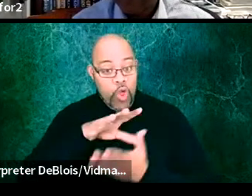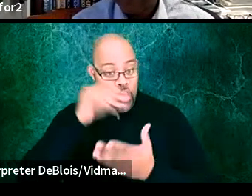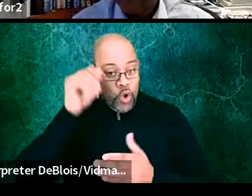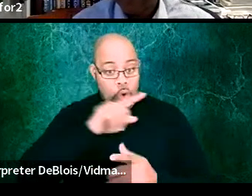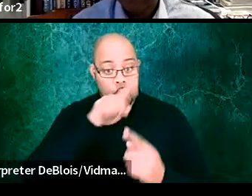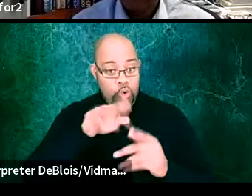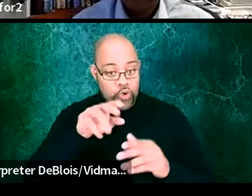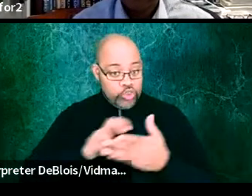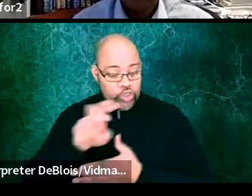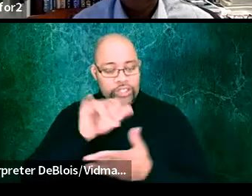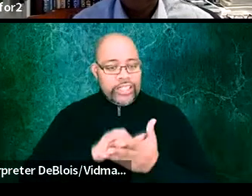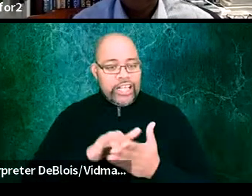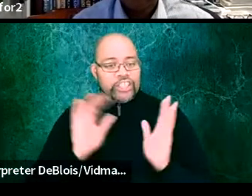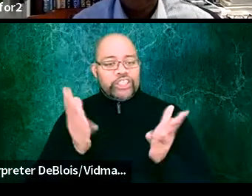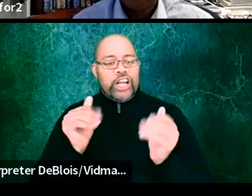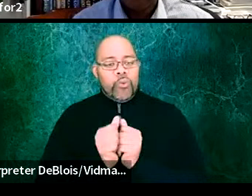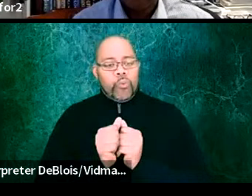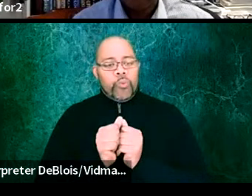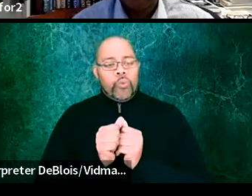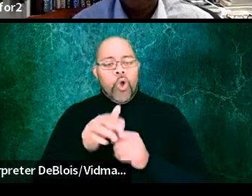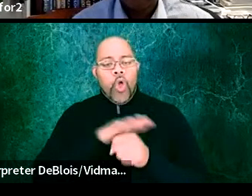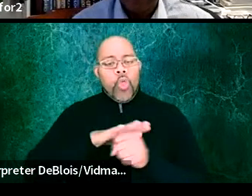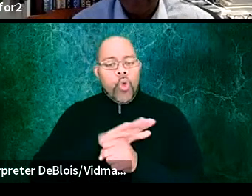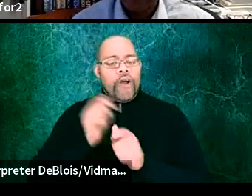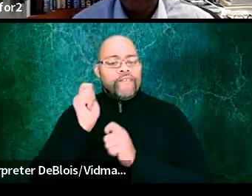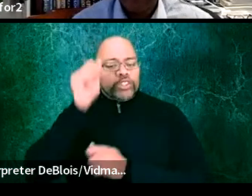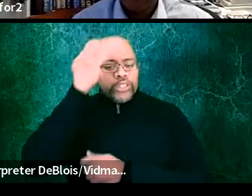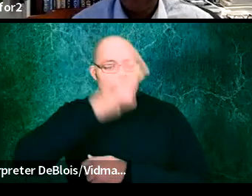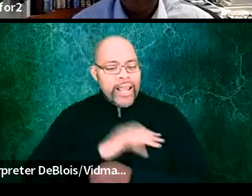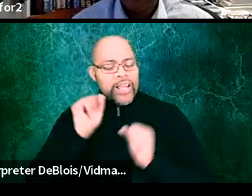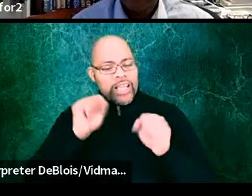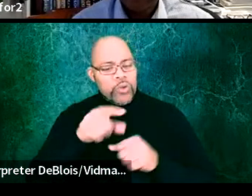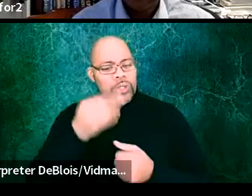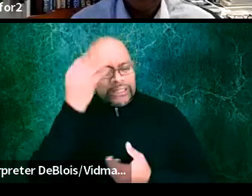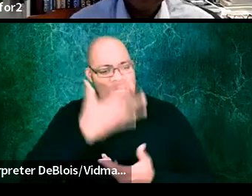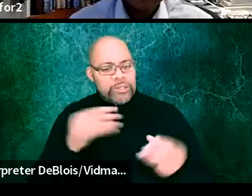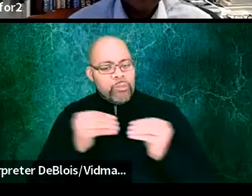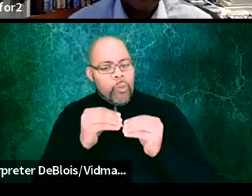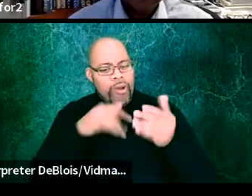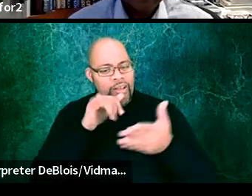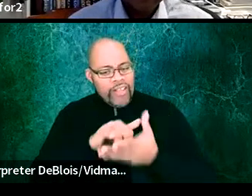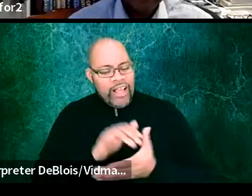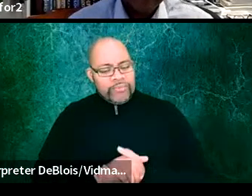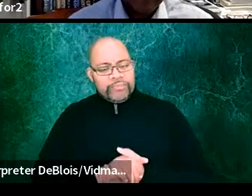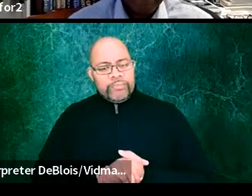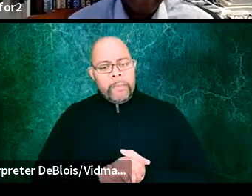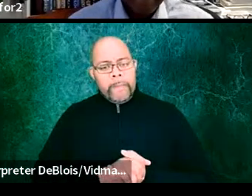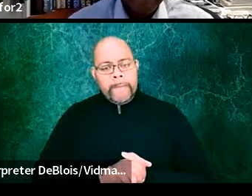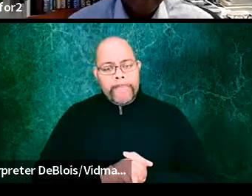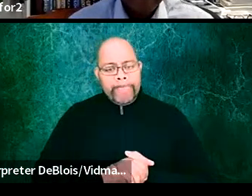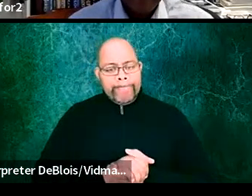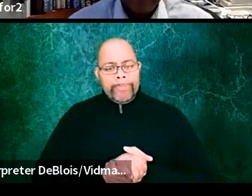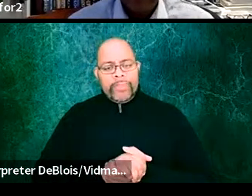your journey was chatting with local fishermen. So can you tell us a little bit more about that?